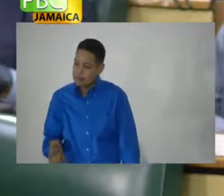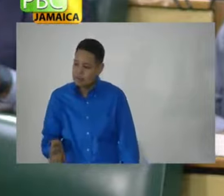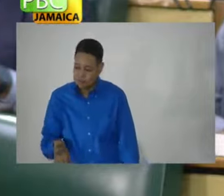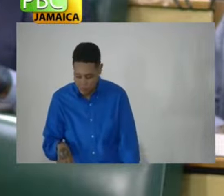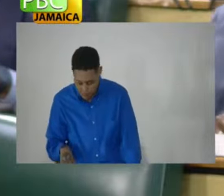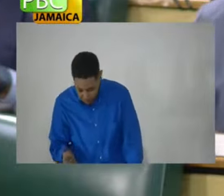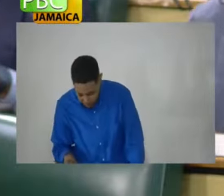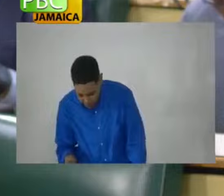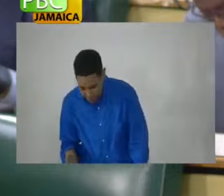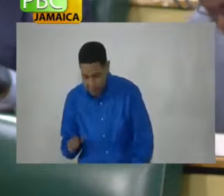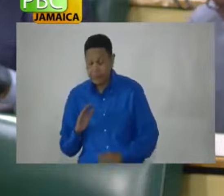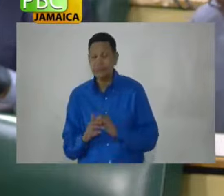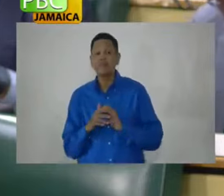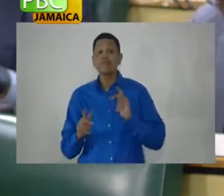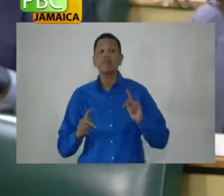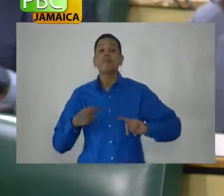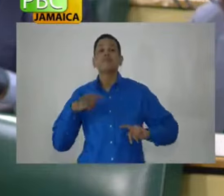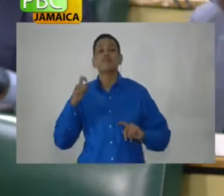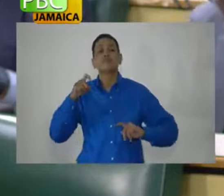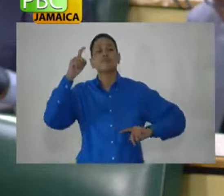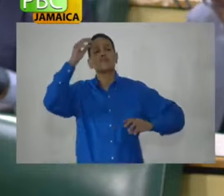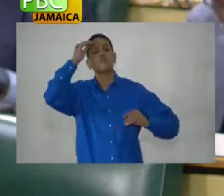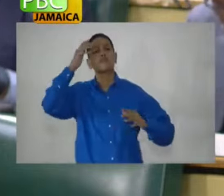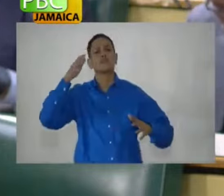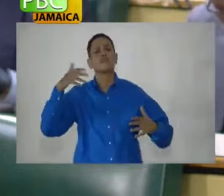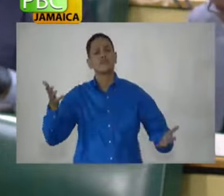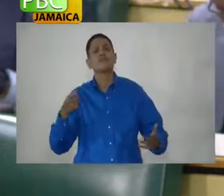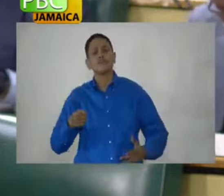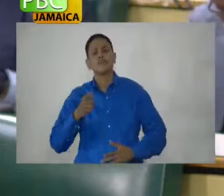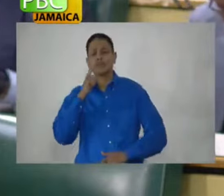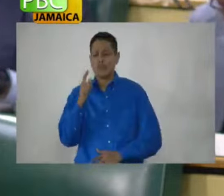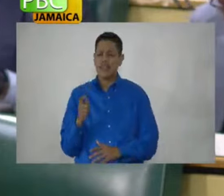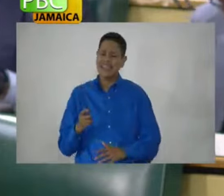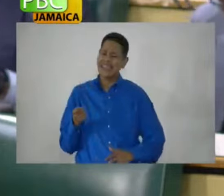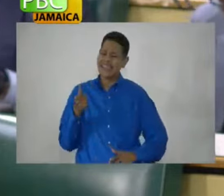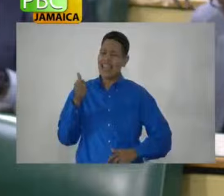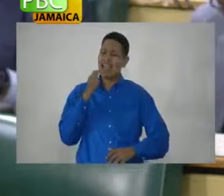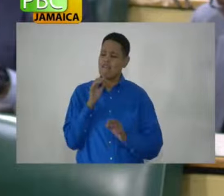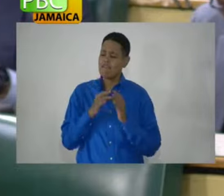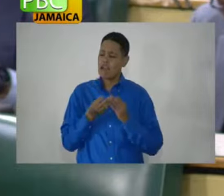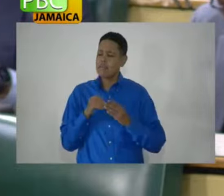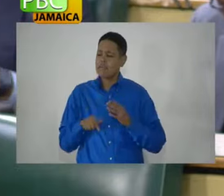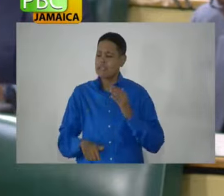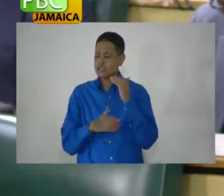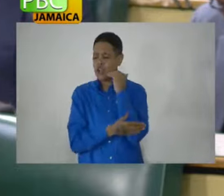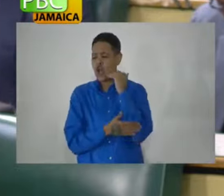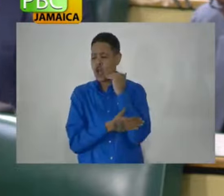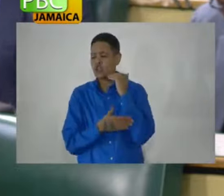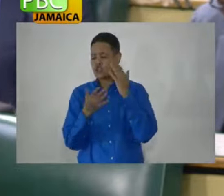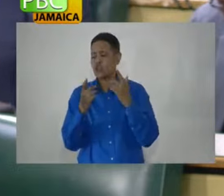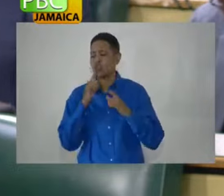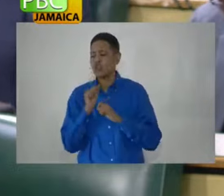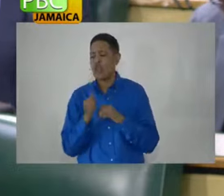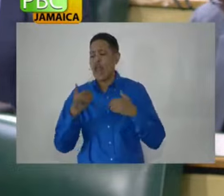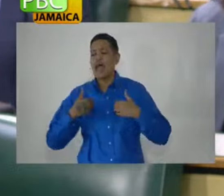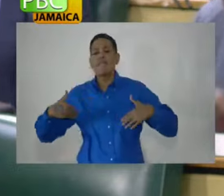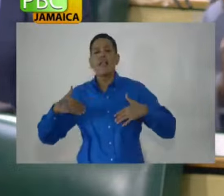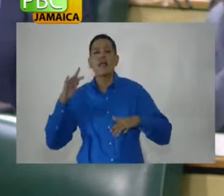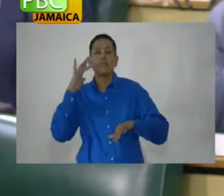public, I ask you to consider there's hardly a family in this country that has not